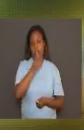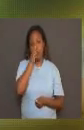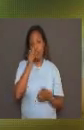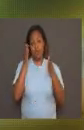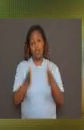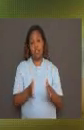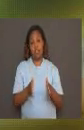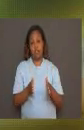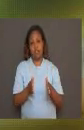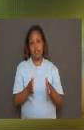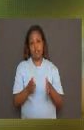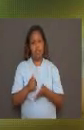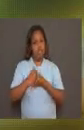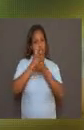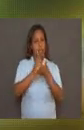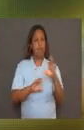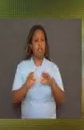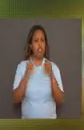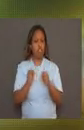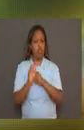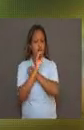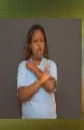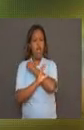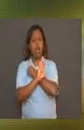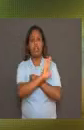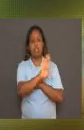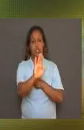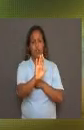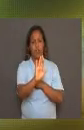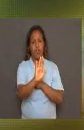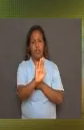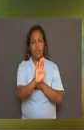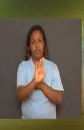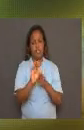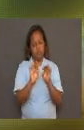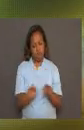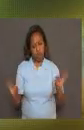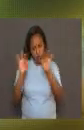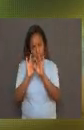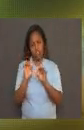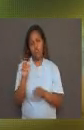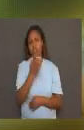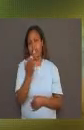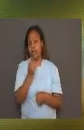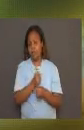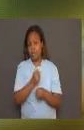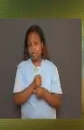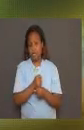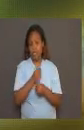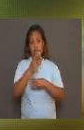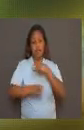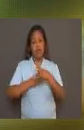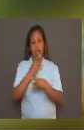Ethiopians can help their country to play an important role on